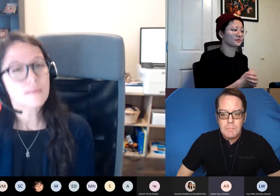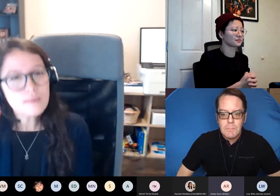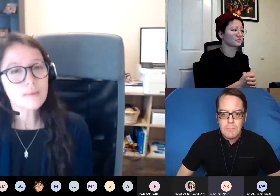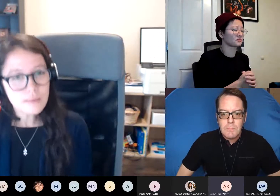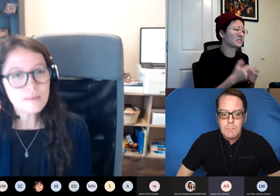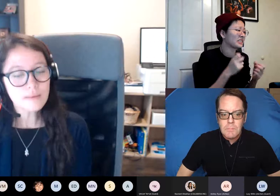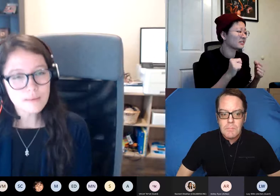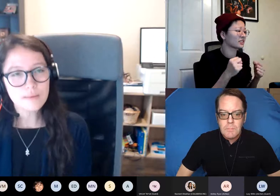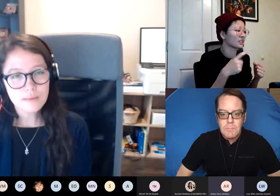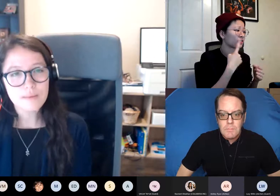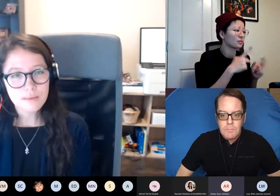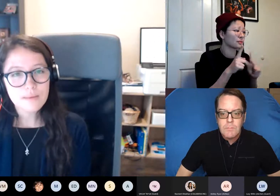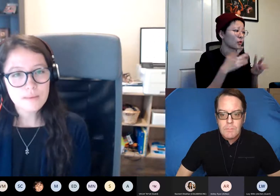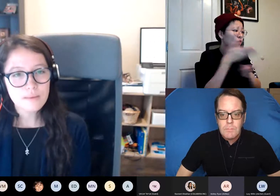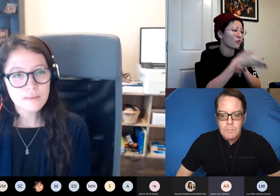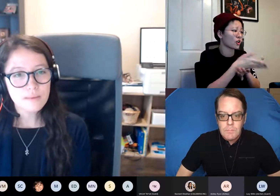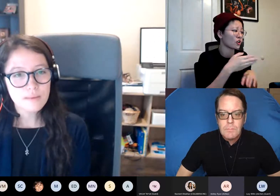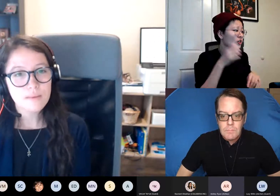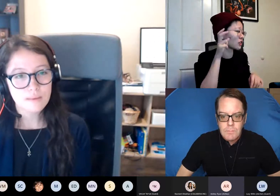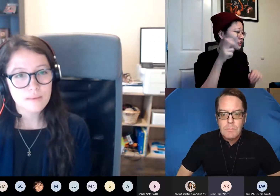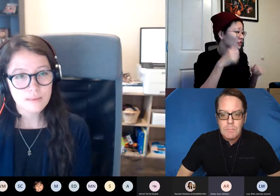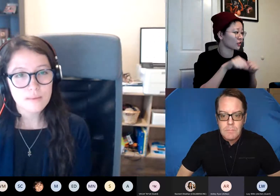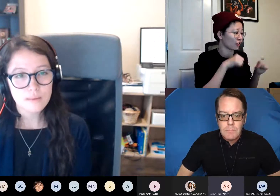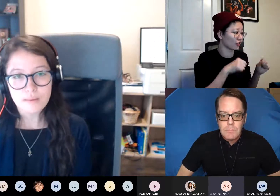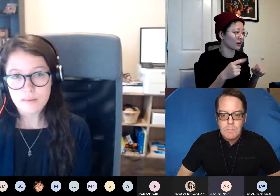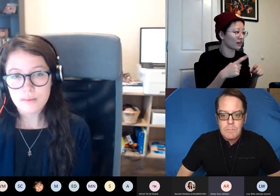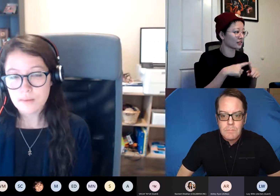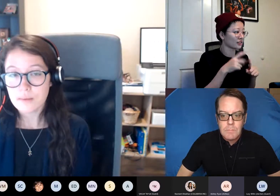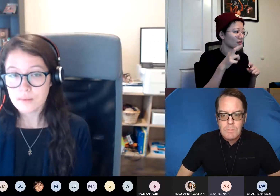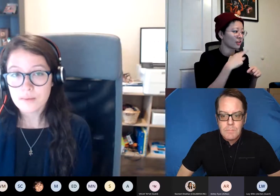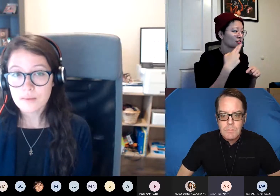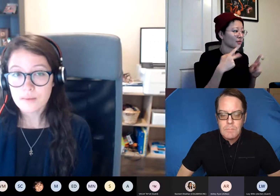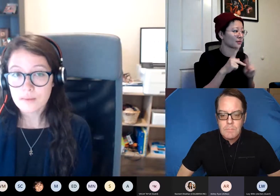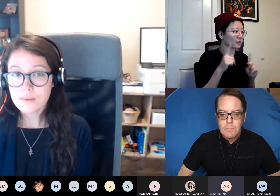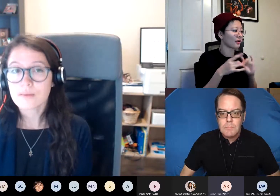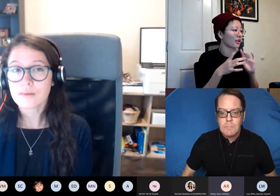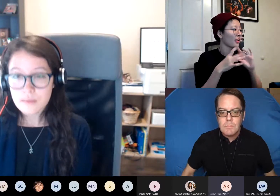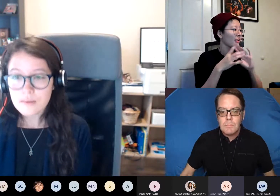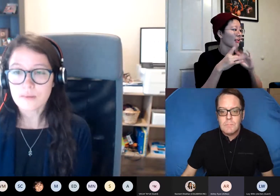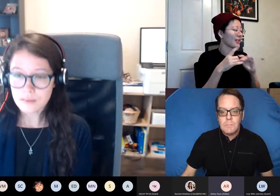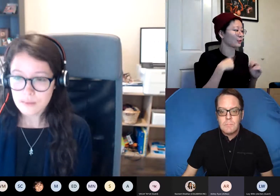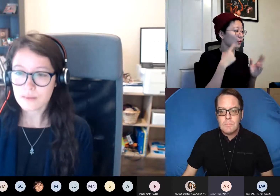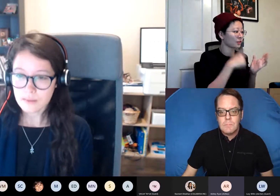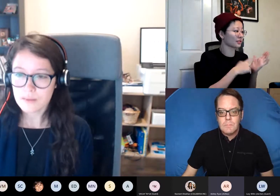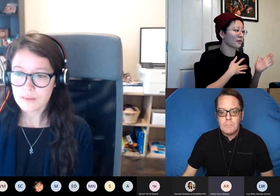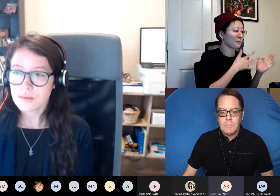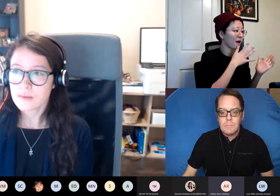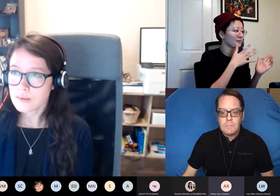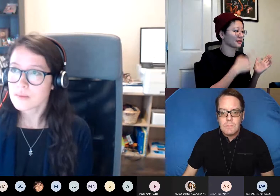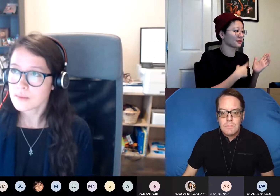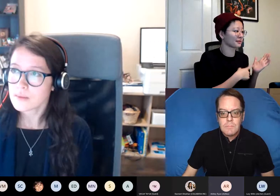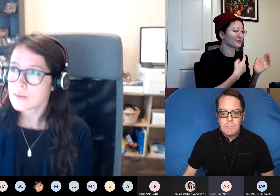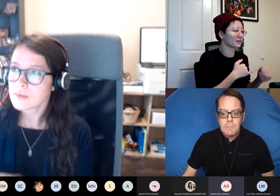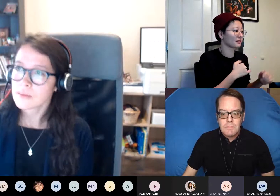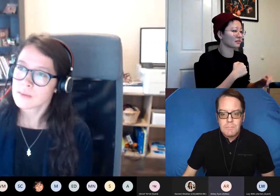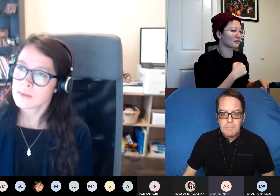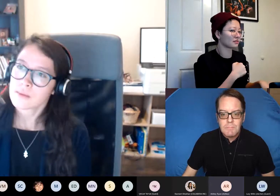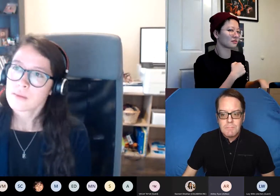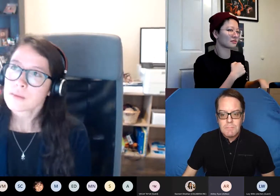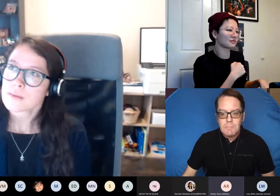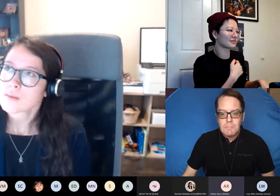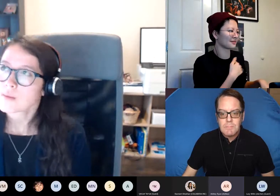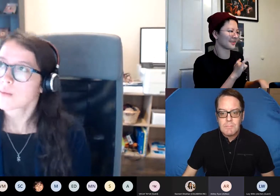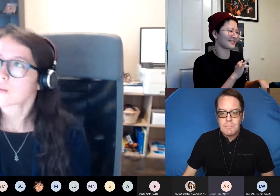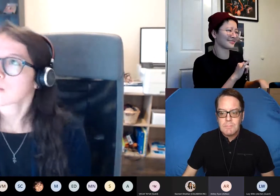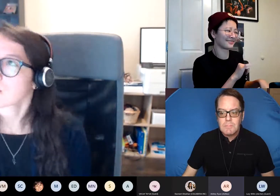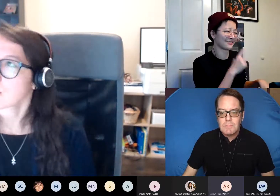deaf community. We encourage hearing people to learn sign language, you know, and at the restaurants, you know,